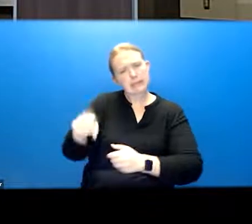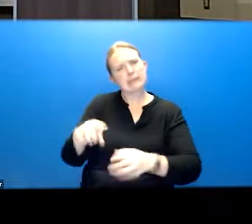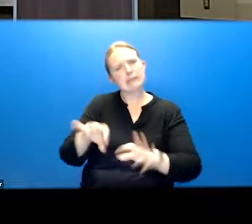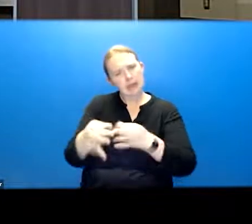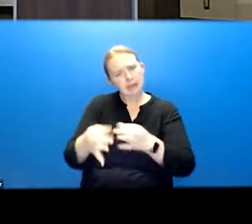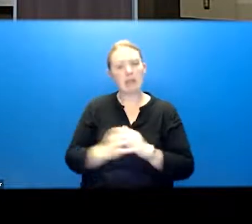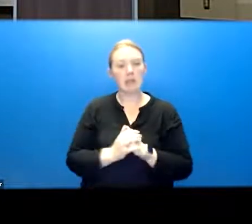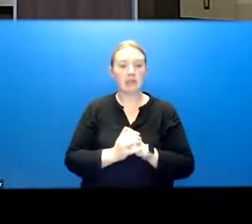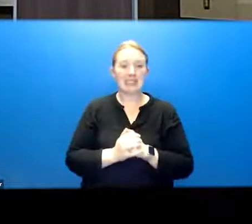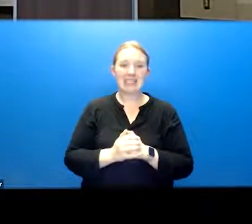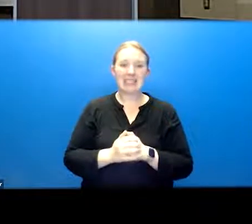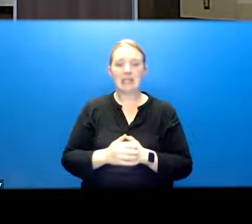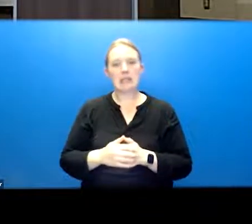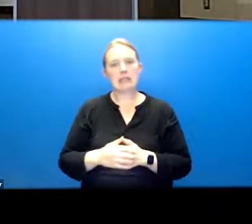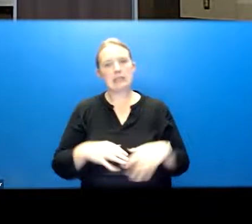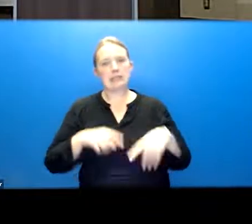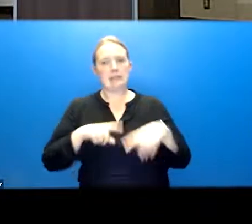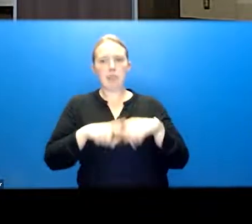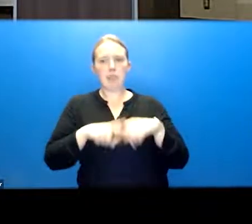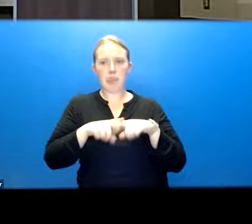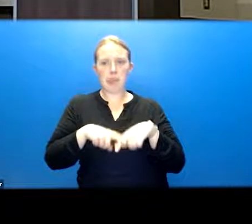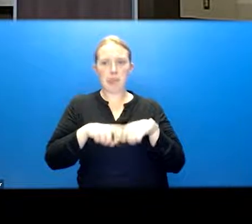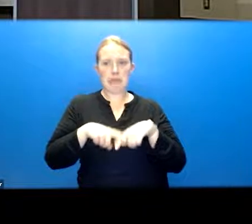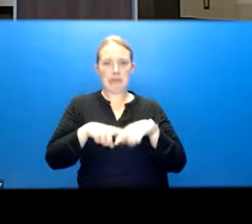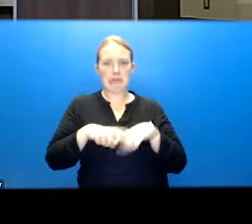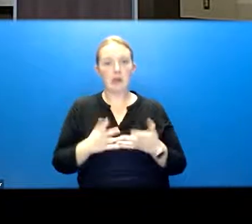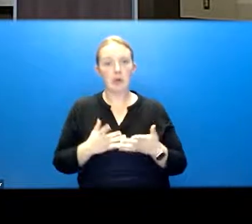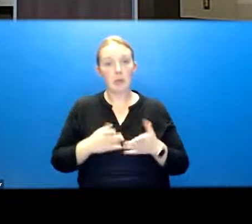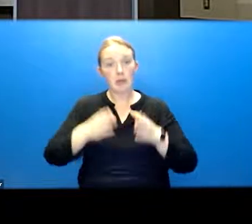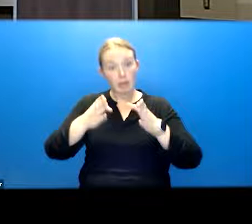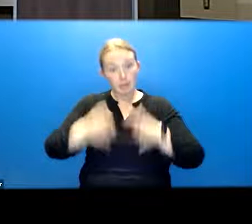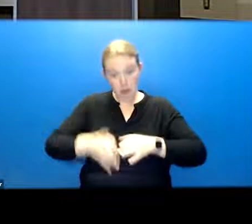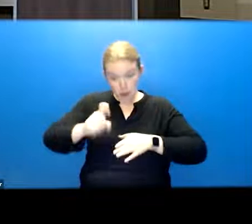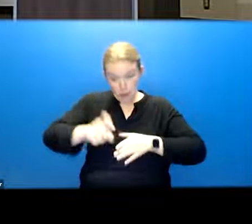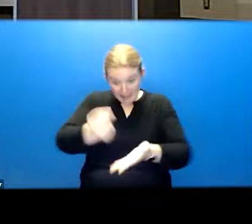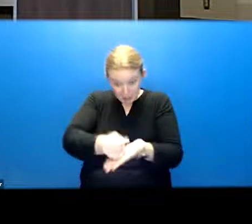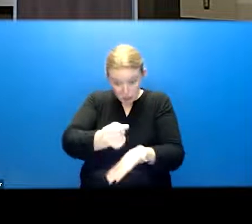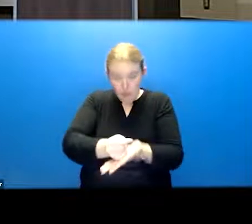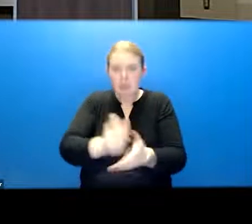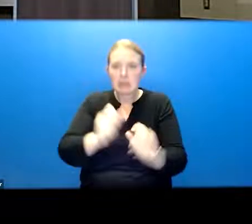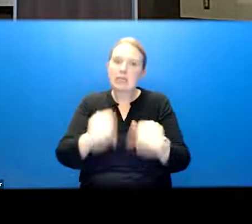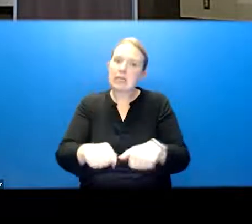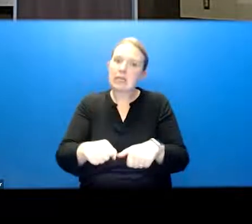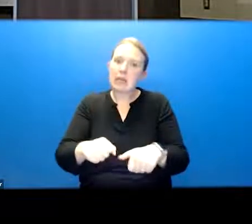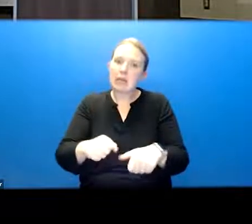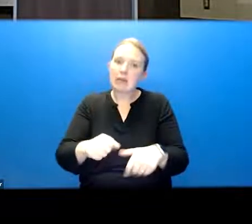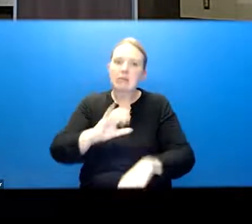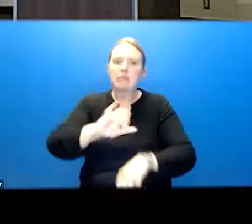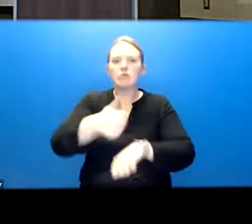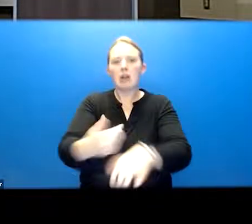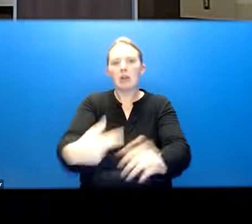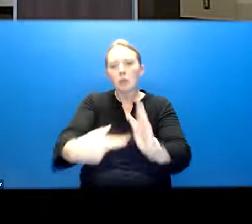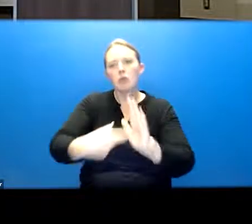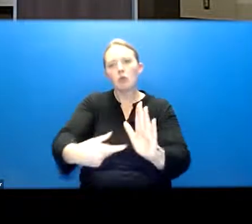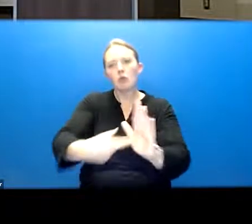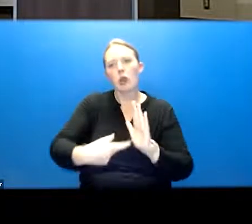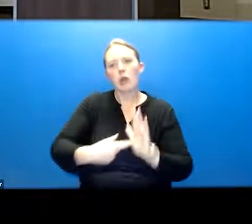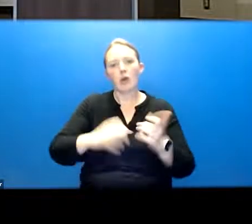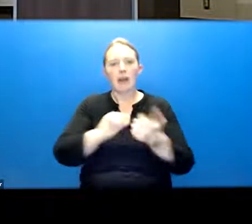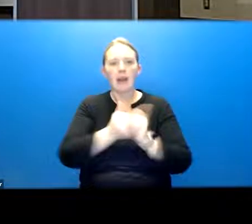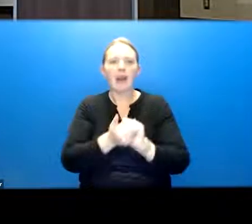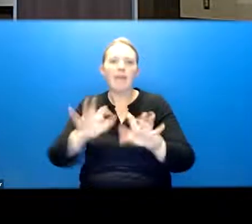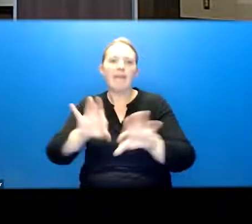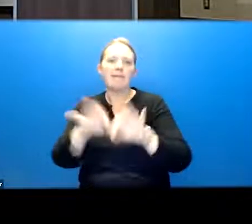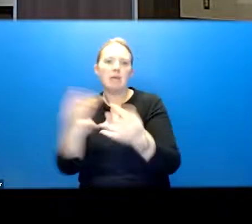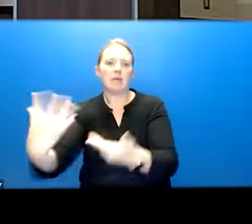a conditional where the service user can set different types of criteria for how they want their family member